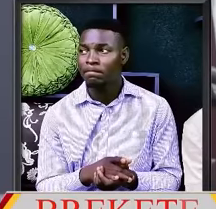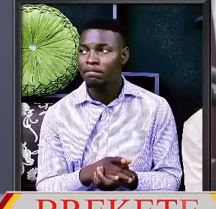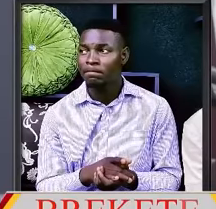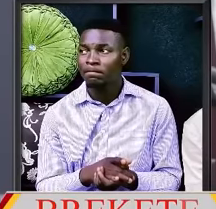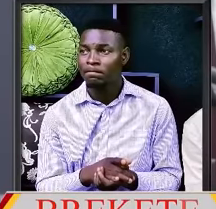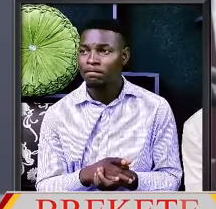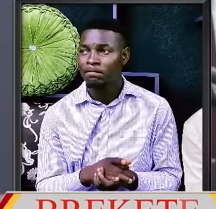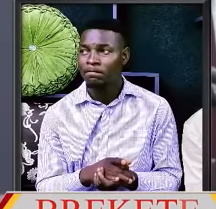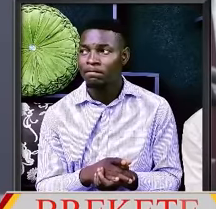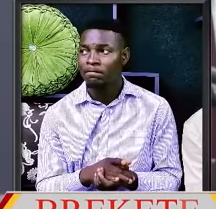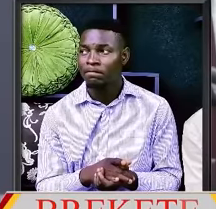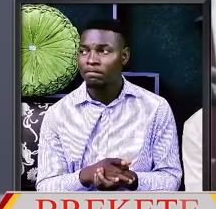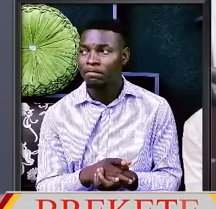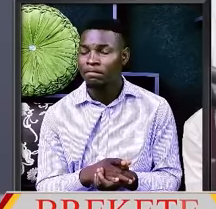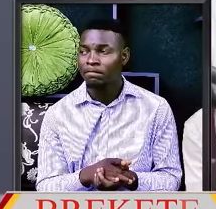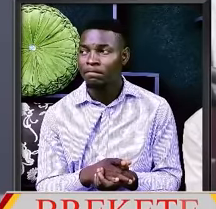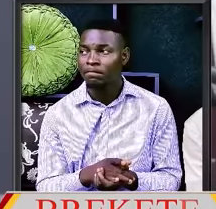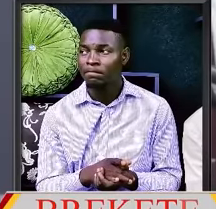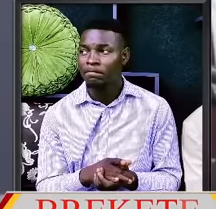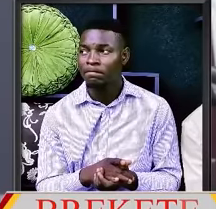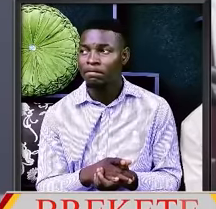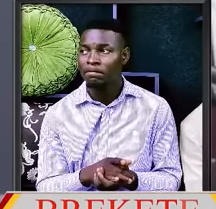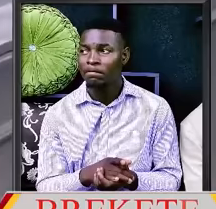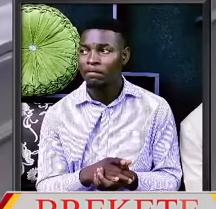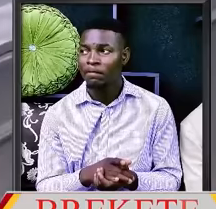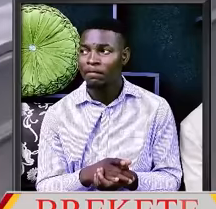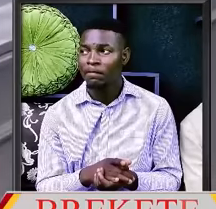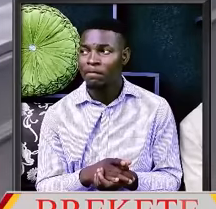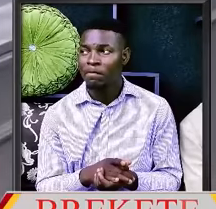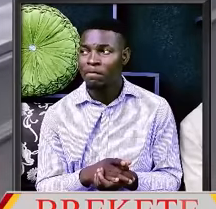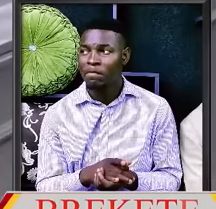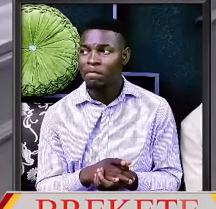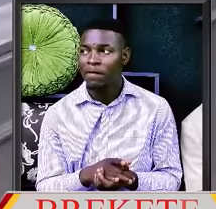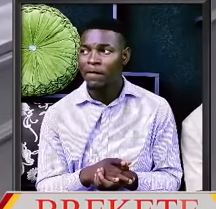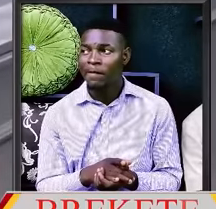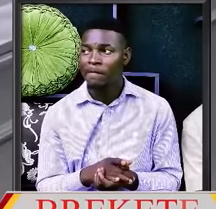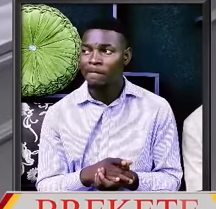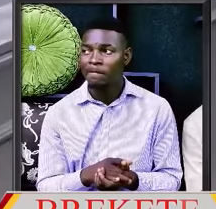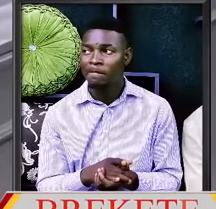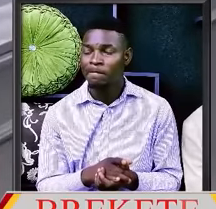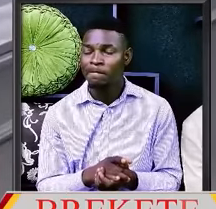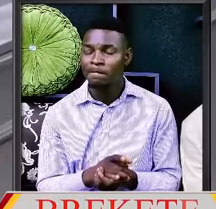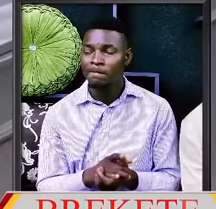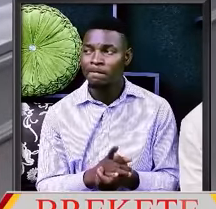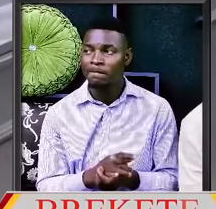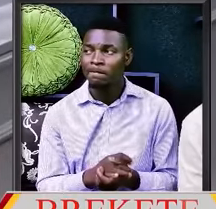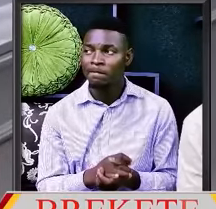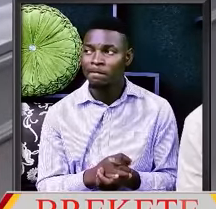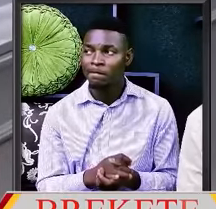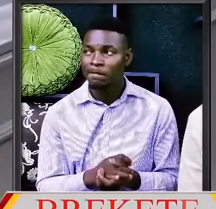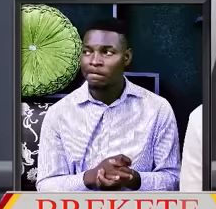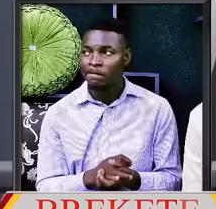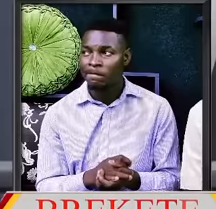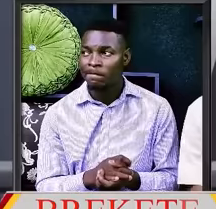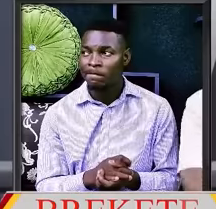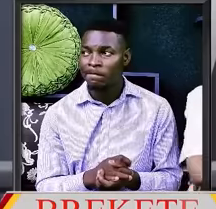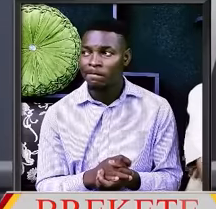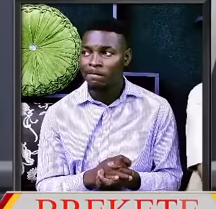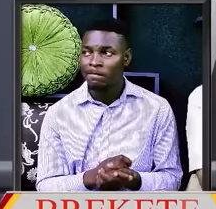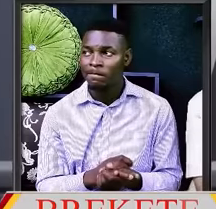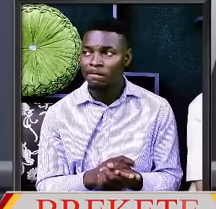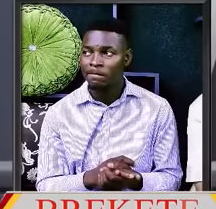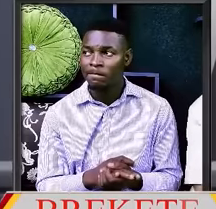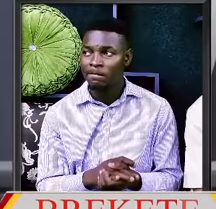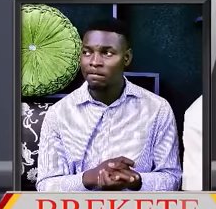you want phone? One phone me. So, nigba to won pada in ba mo esinu le lemi se gbe lo si police